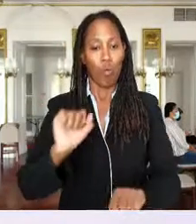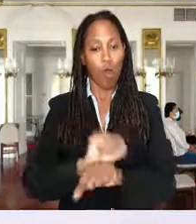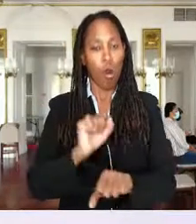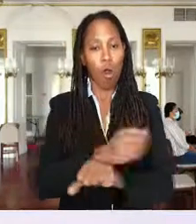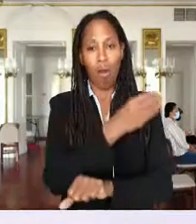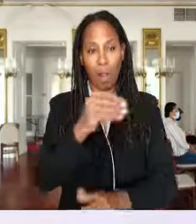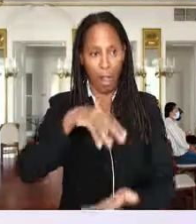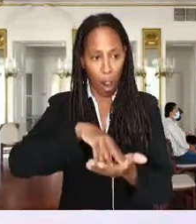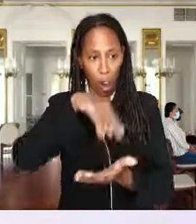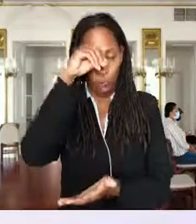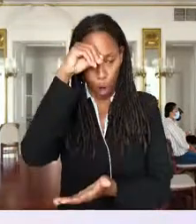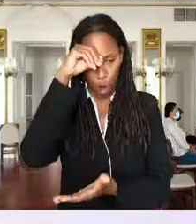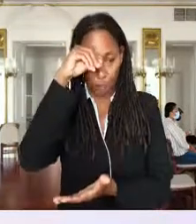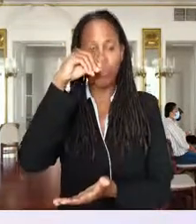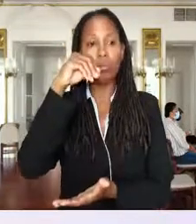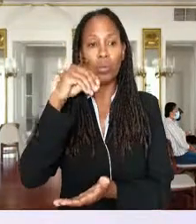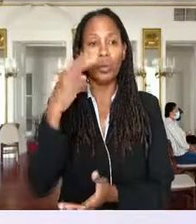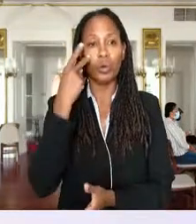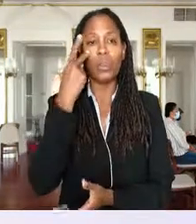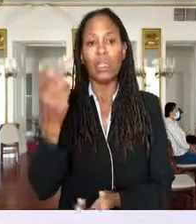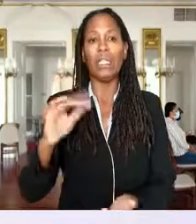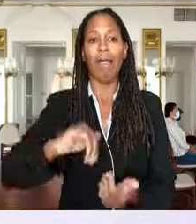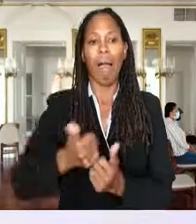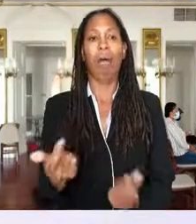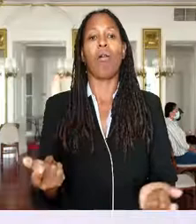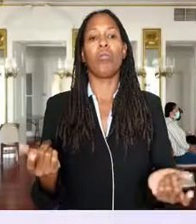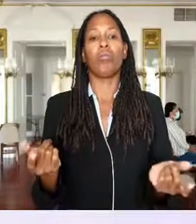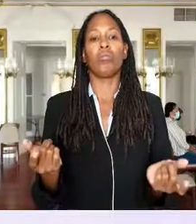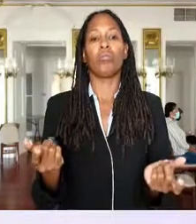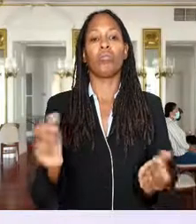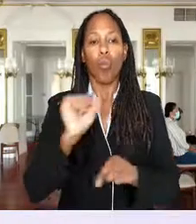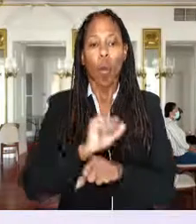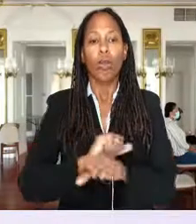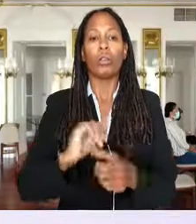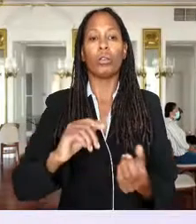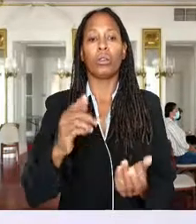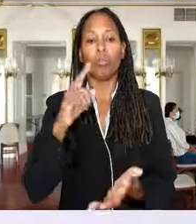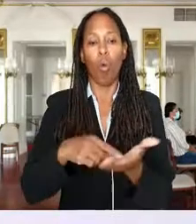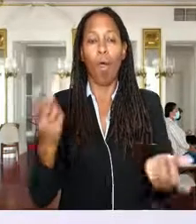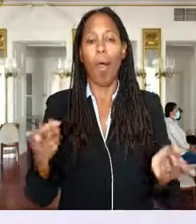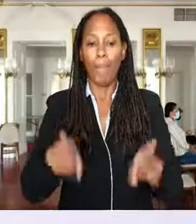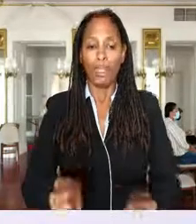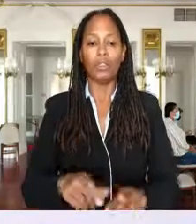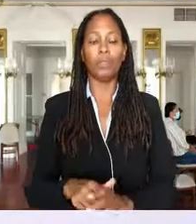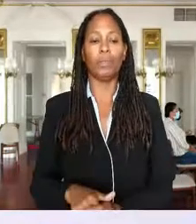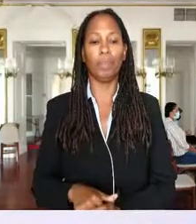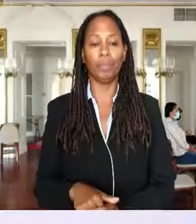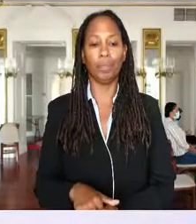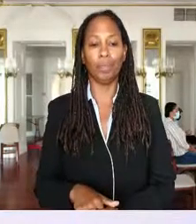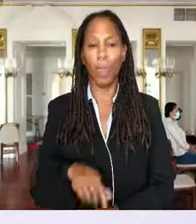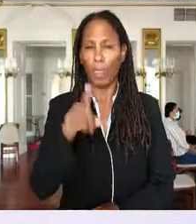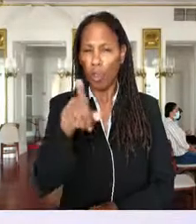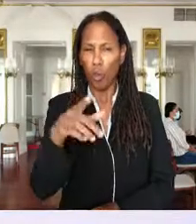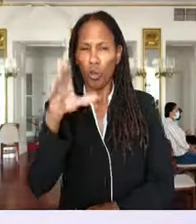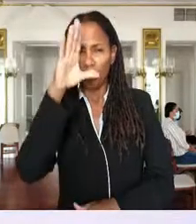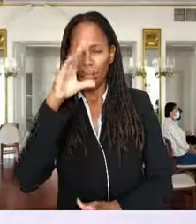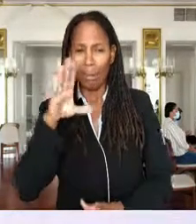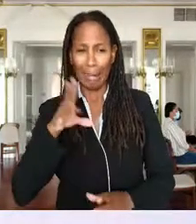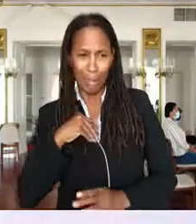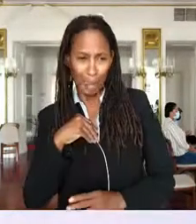that position, and we'll see how that works out. Have the governor got no issues with it? No,